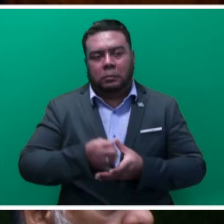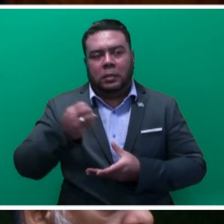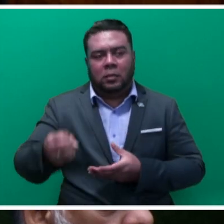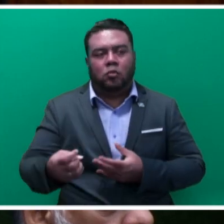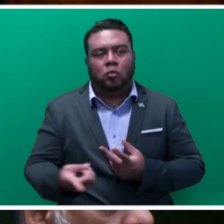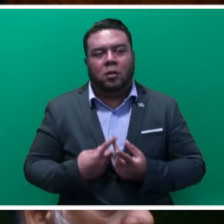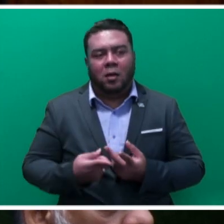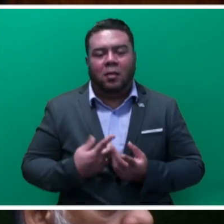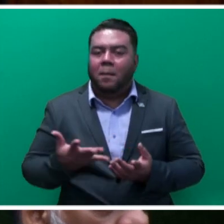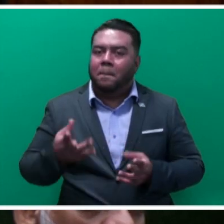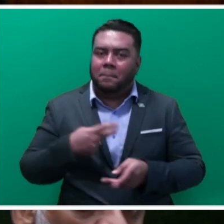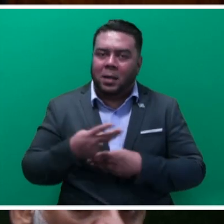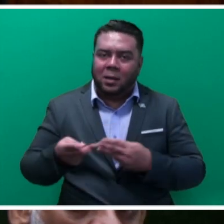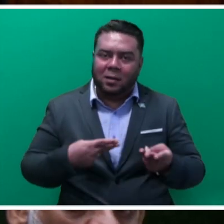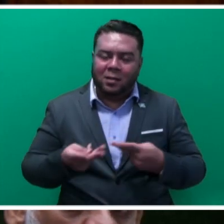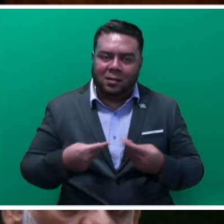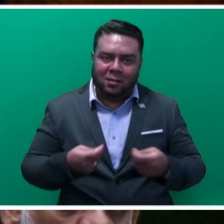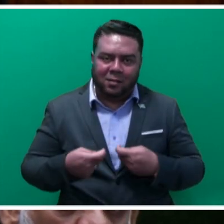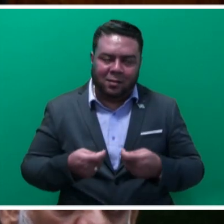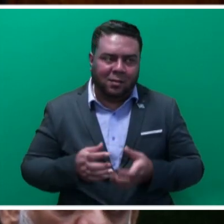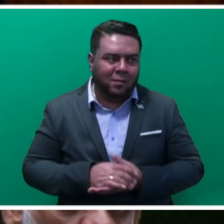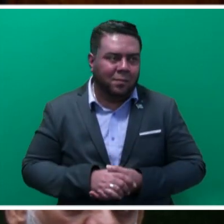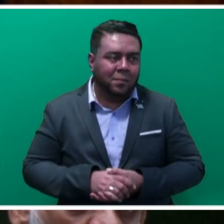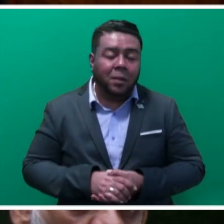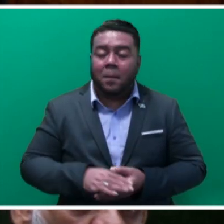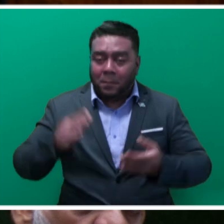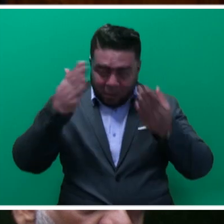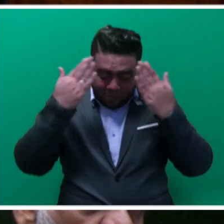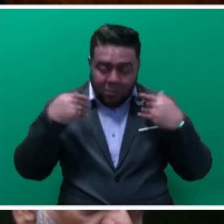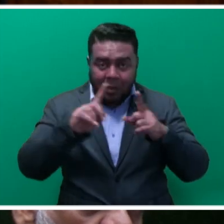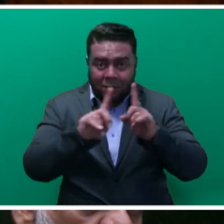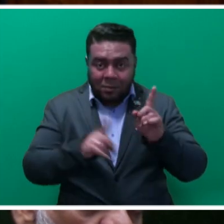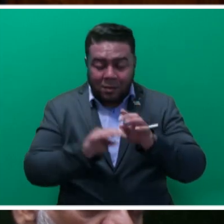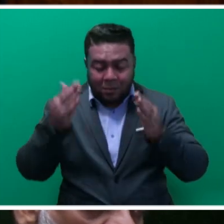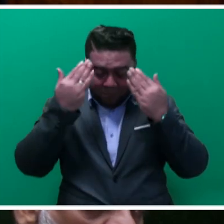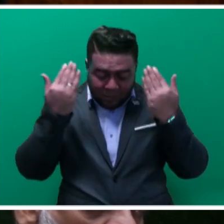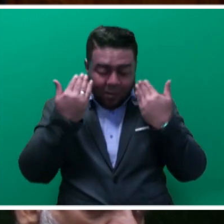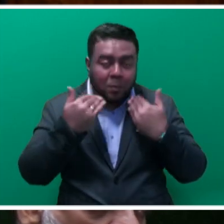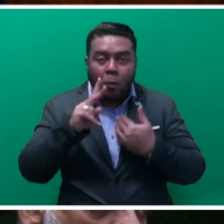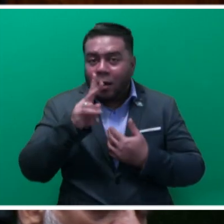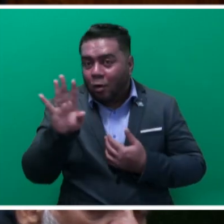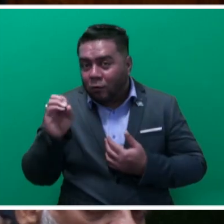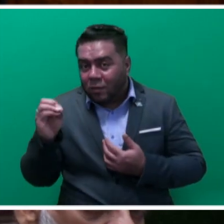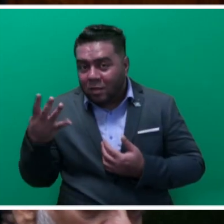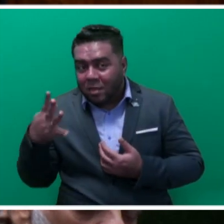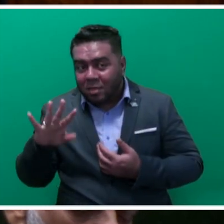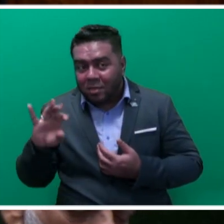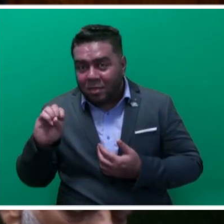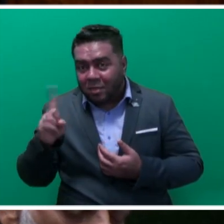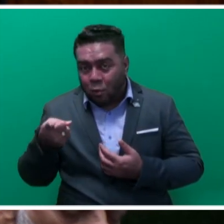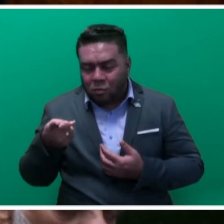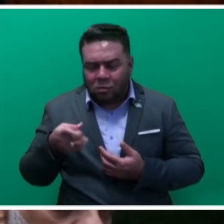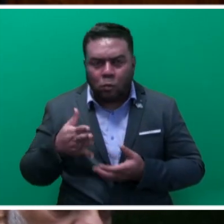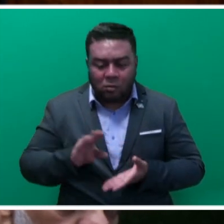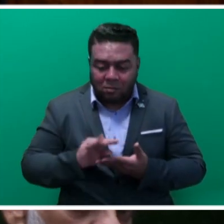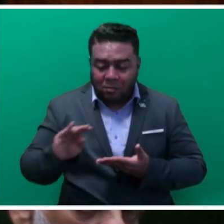the farmer market. Madam Deputy Speaker, 150,000 was allocated